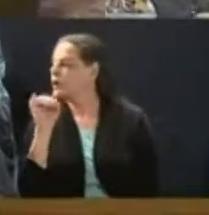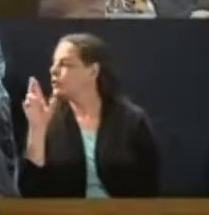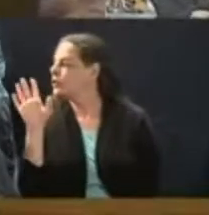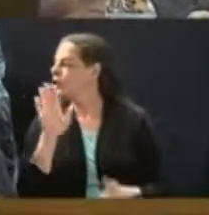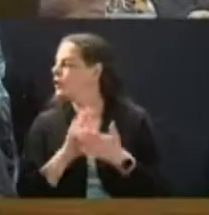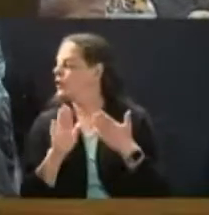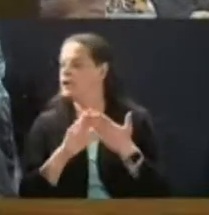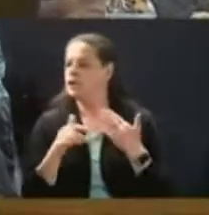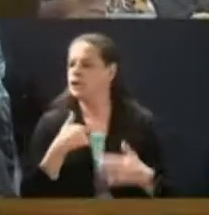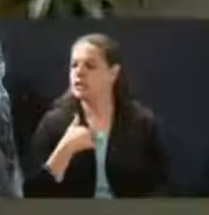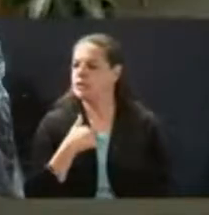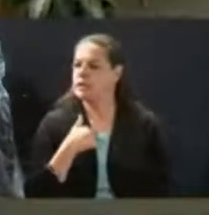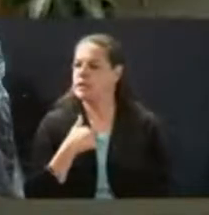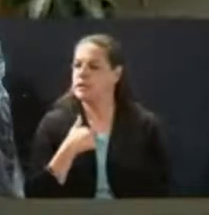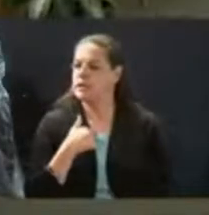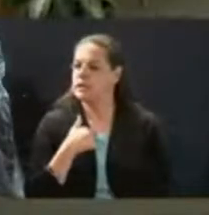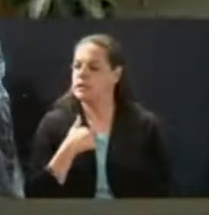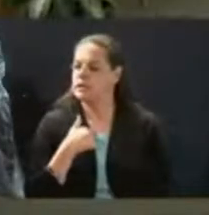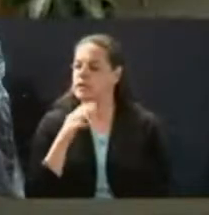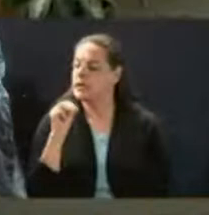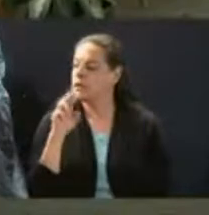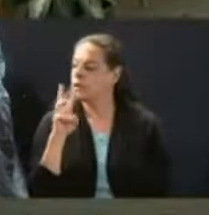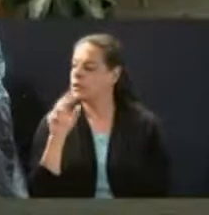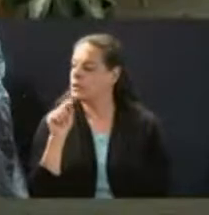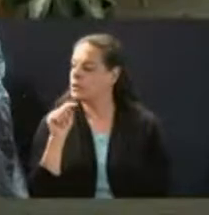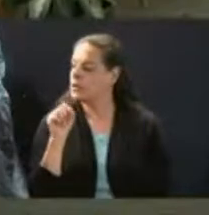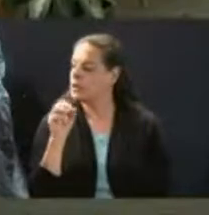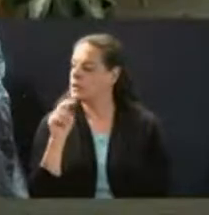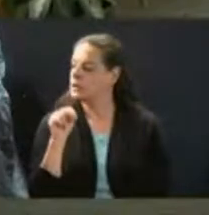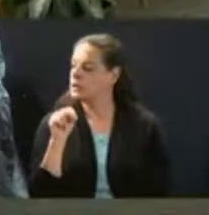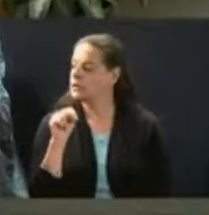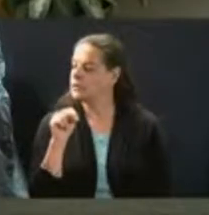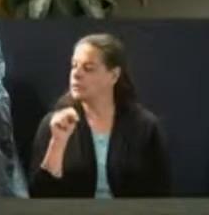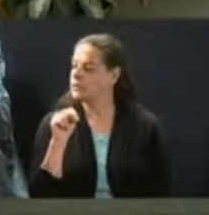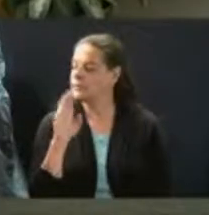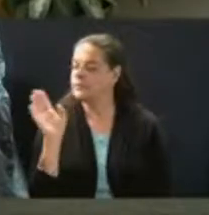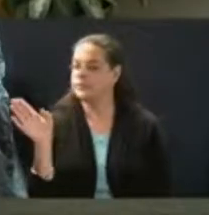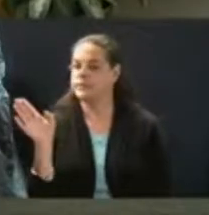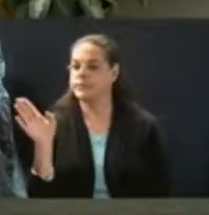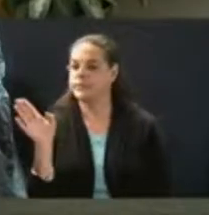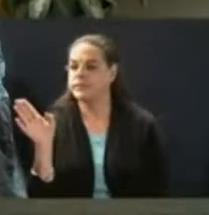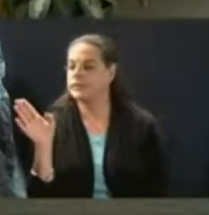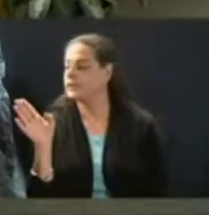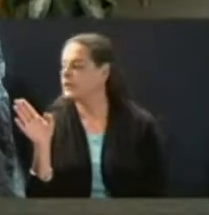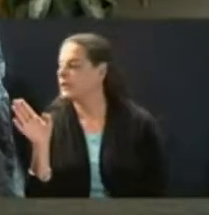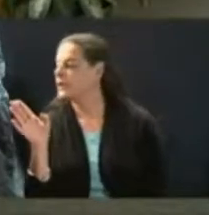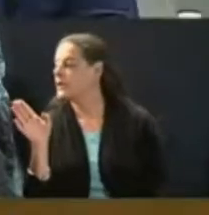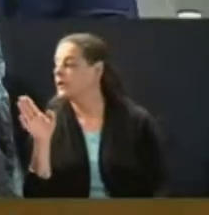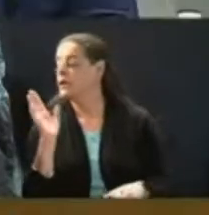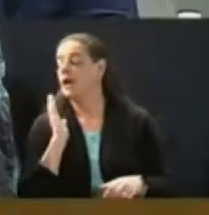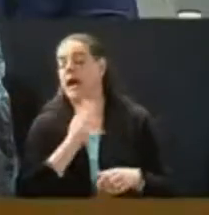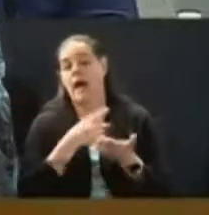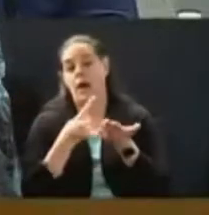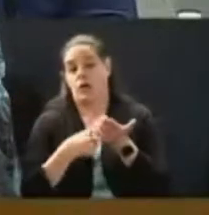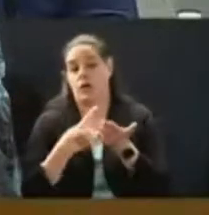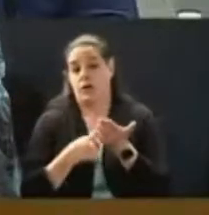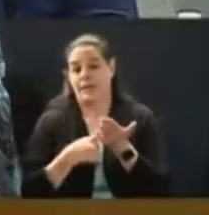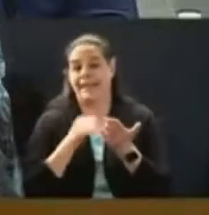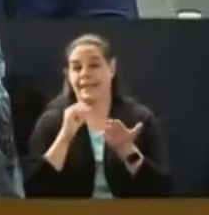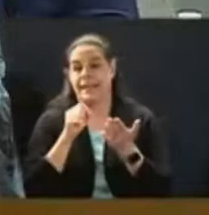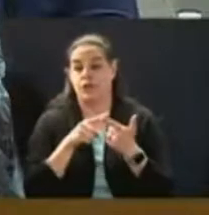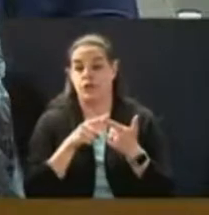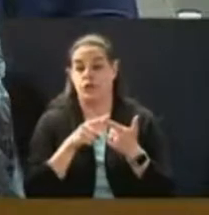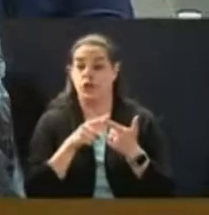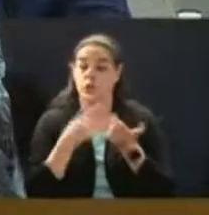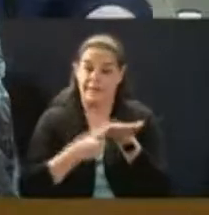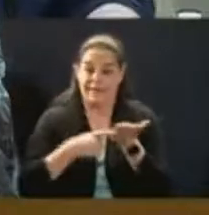Excuse me. Mr. Watson. Our discussion as a board right now is moving into deliberating this